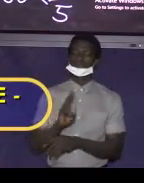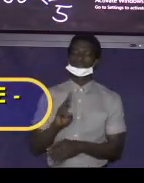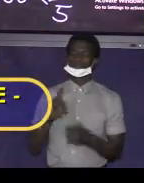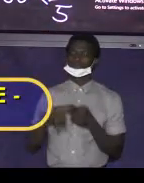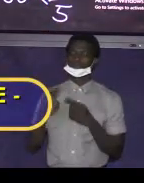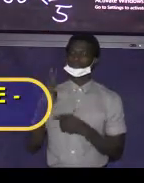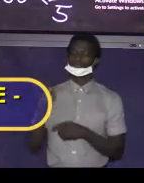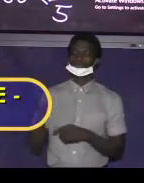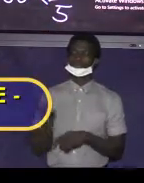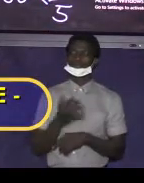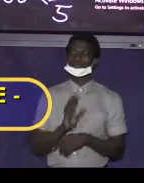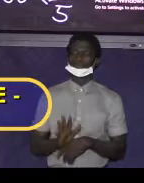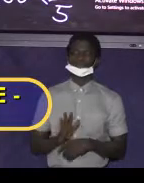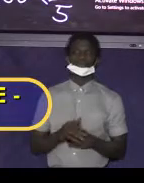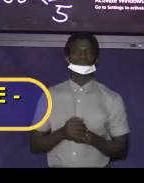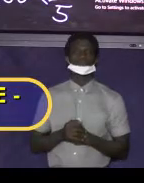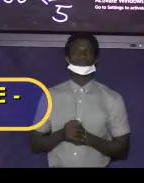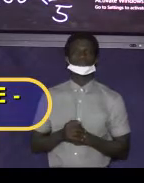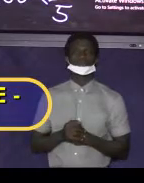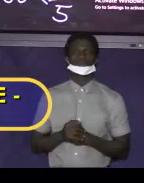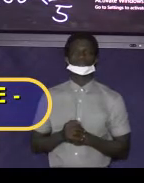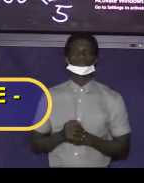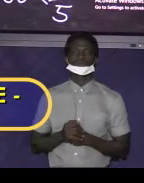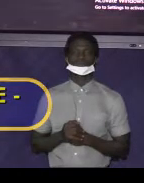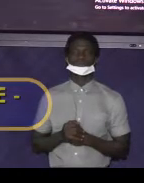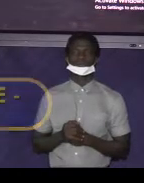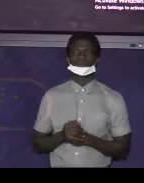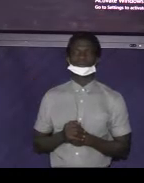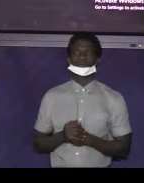see. 400 times 2 over 5.